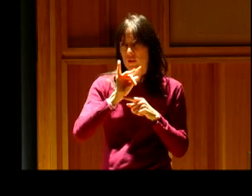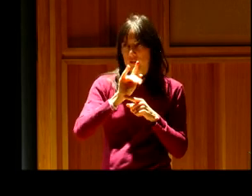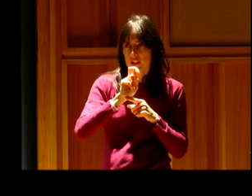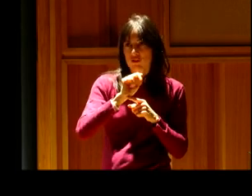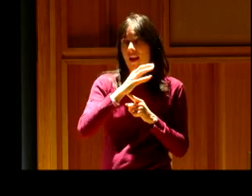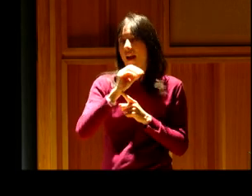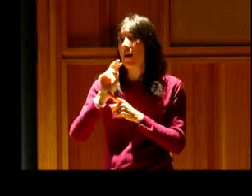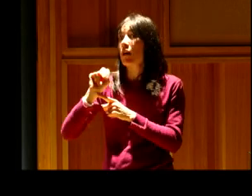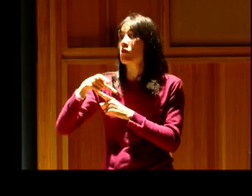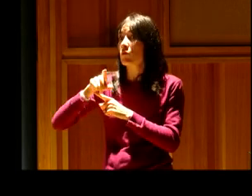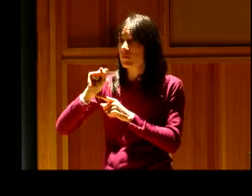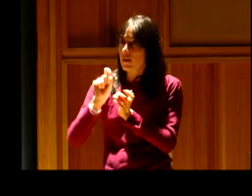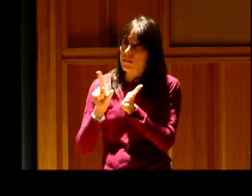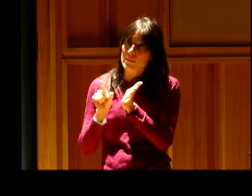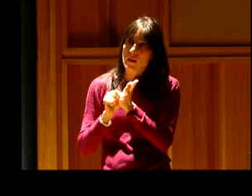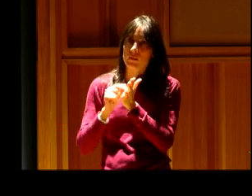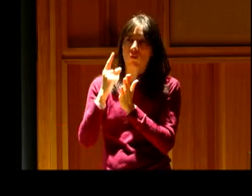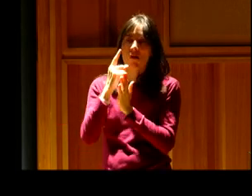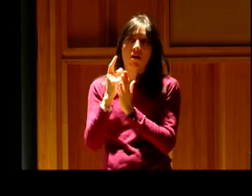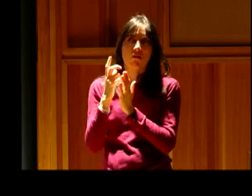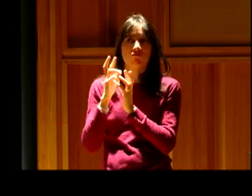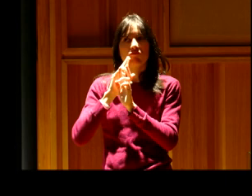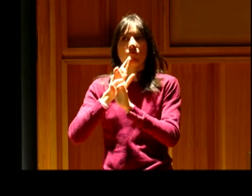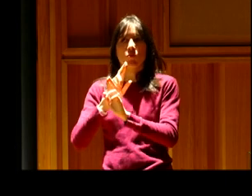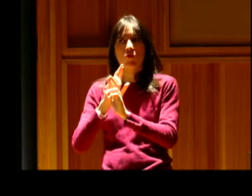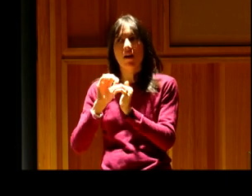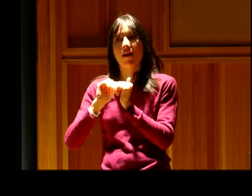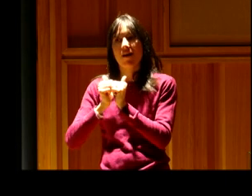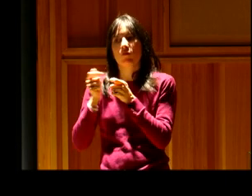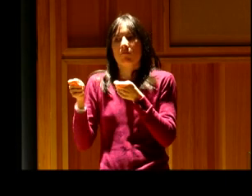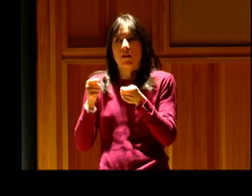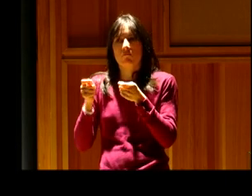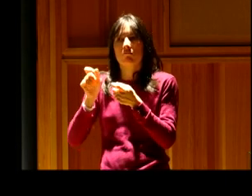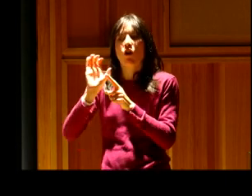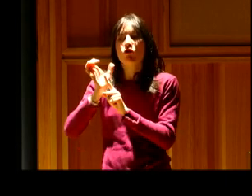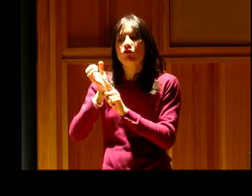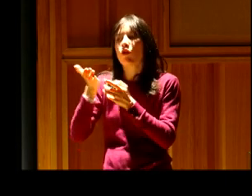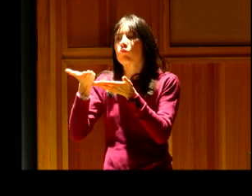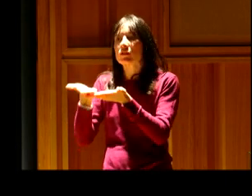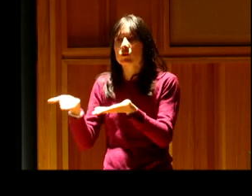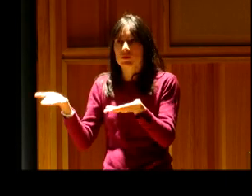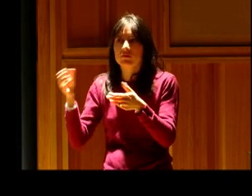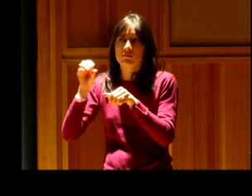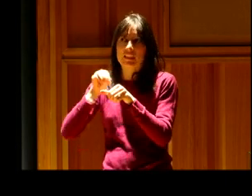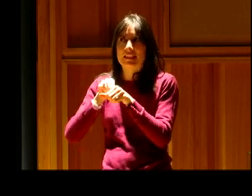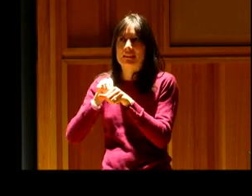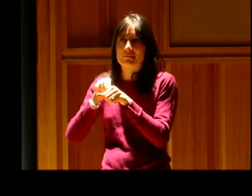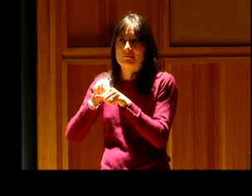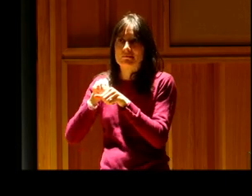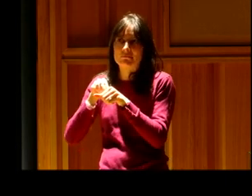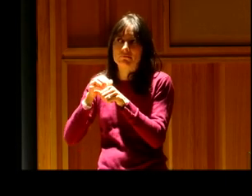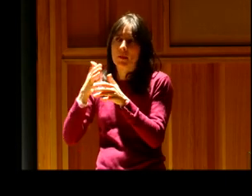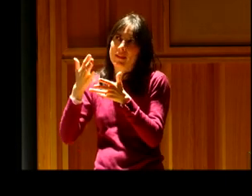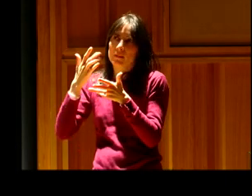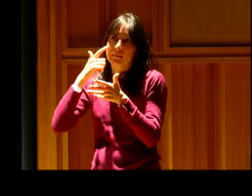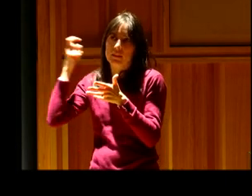Service, published a seminal report on managing cultural resources in a changing climate.